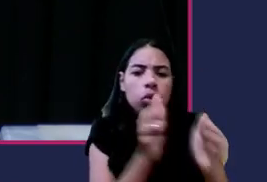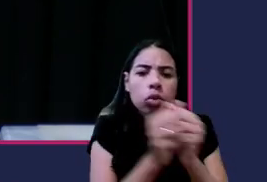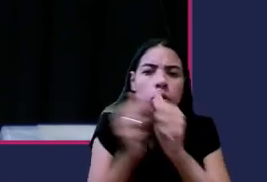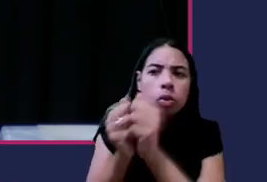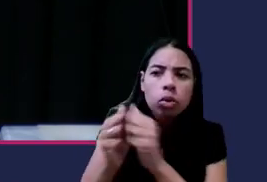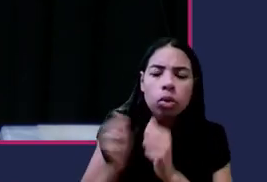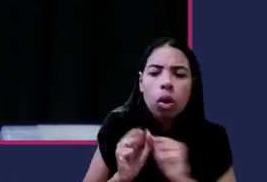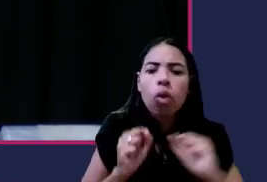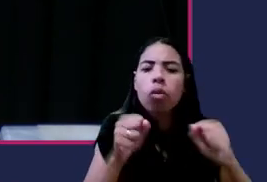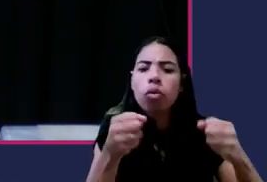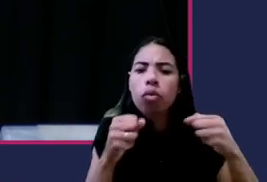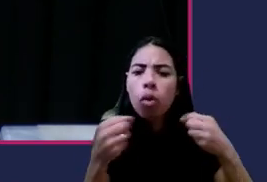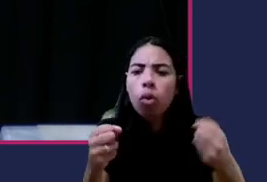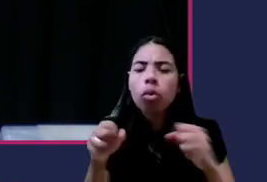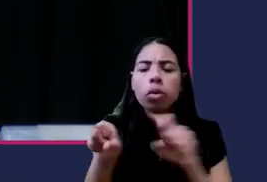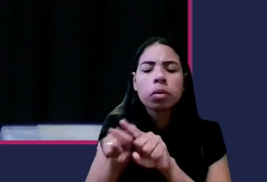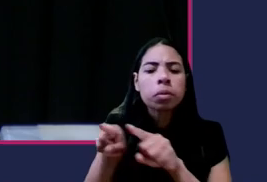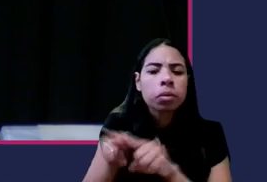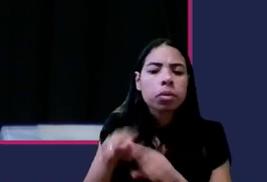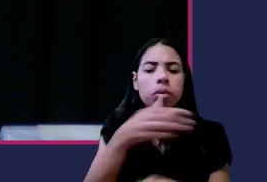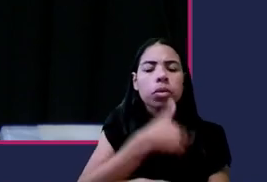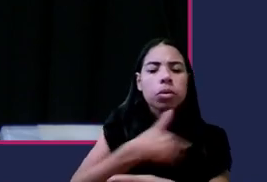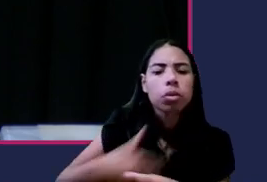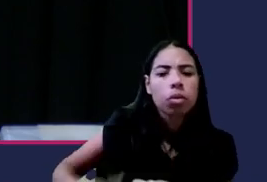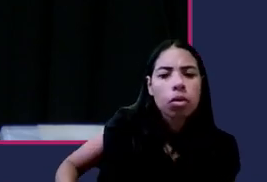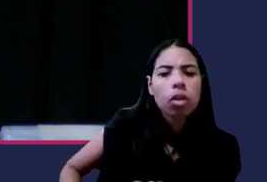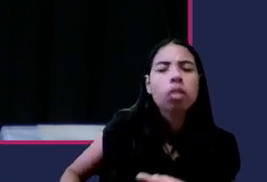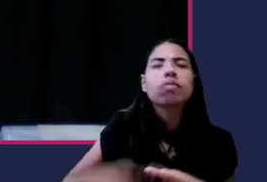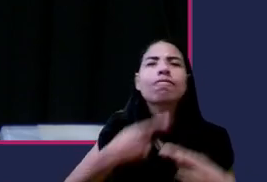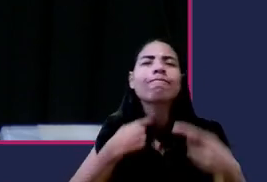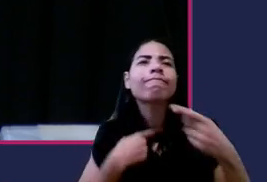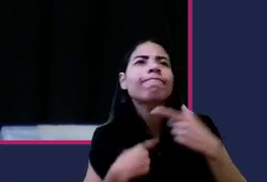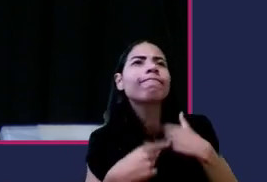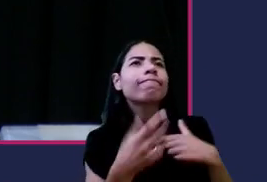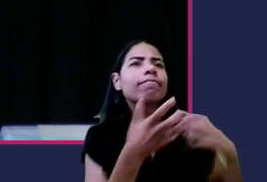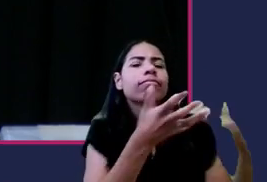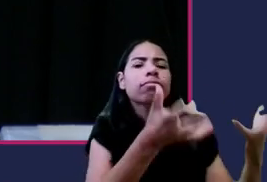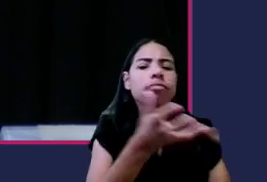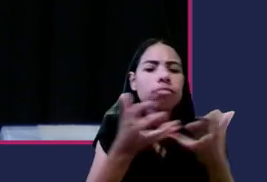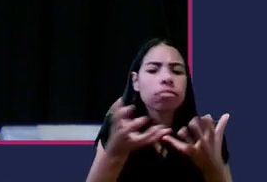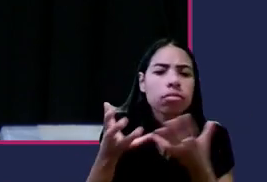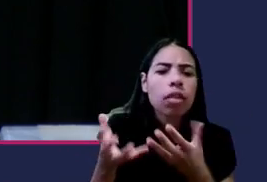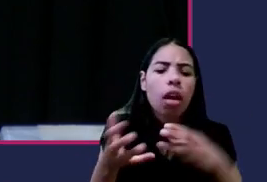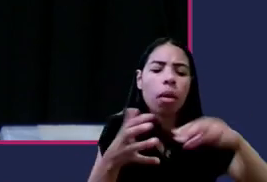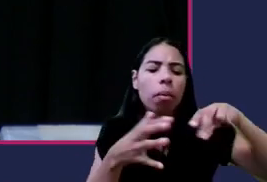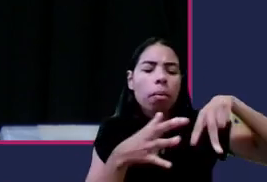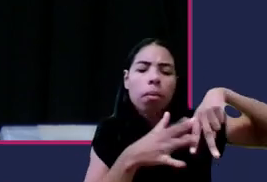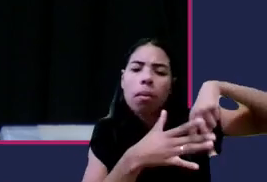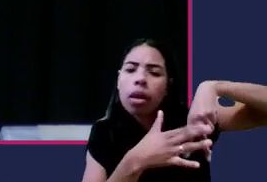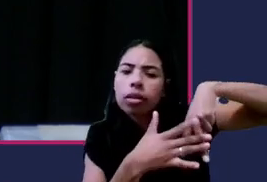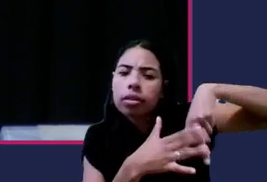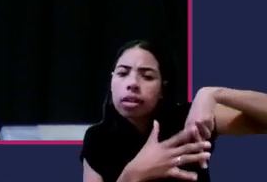efforts associated with the political will and choice